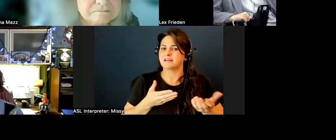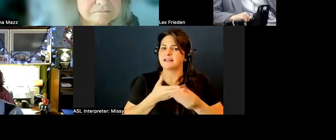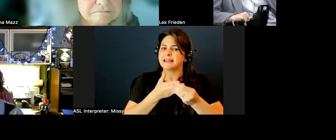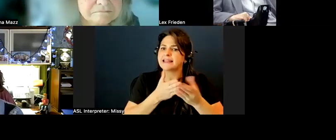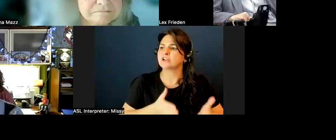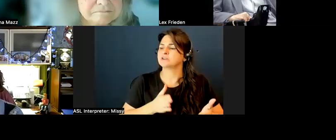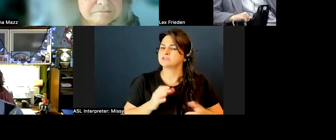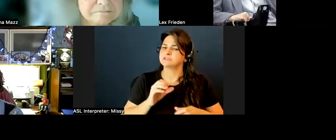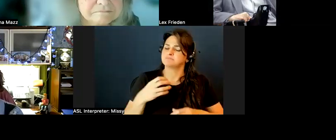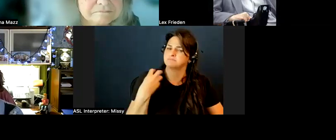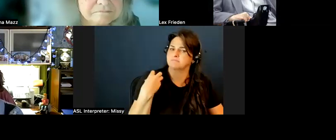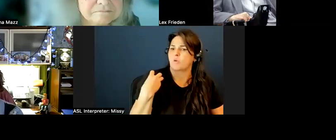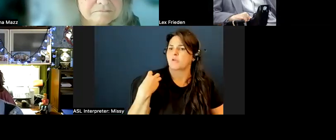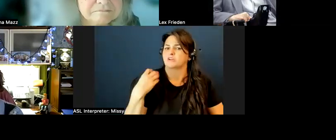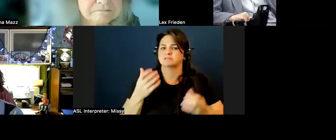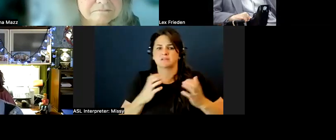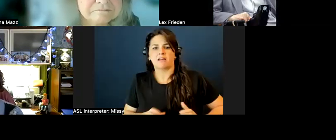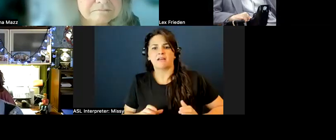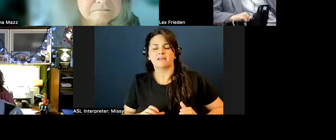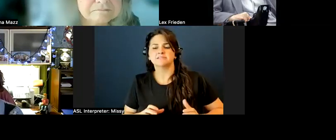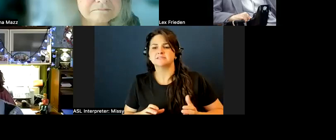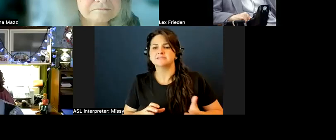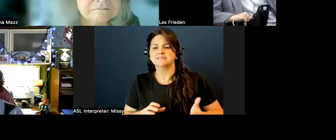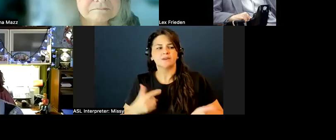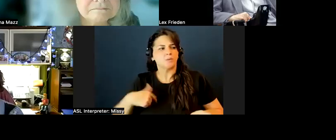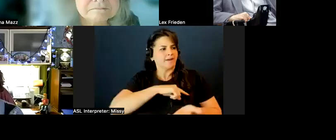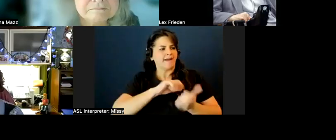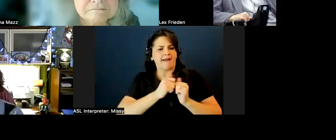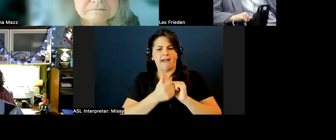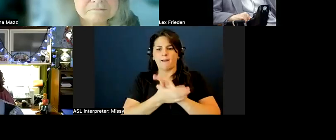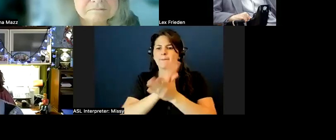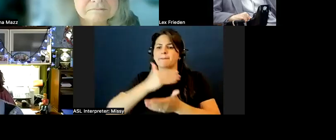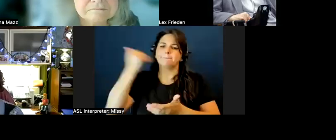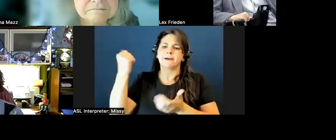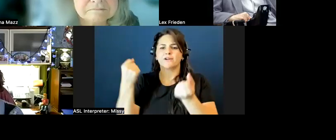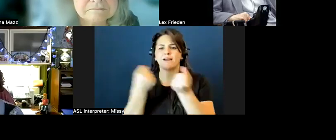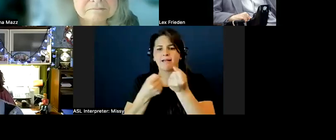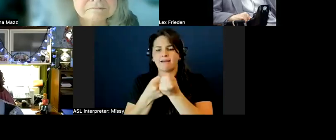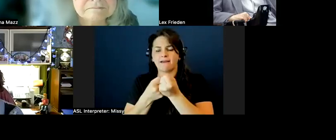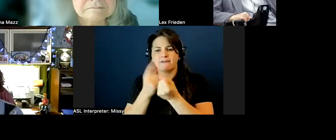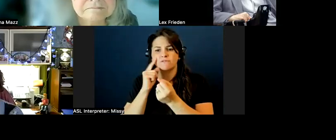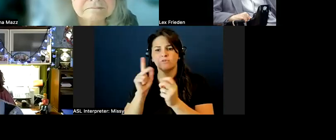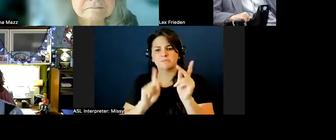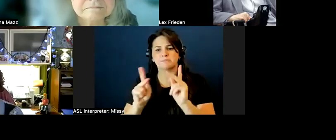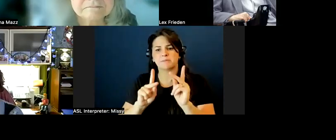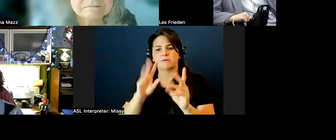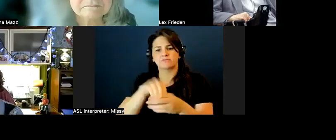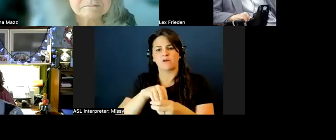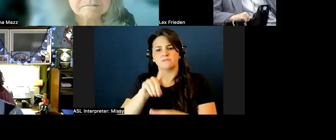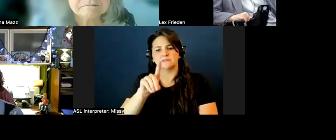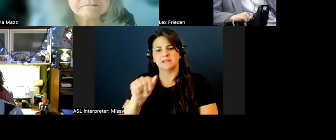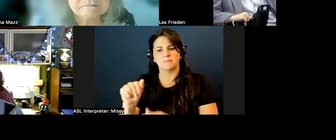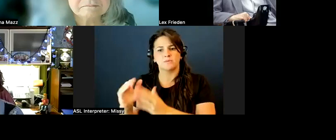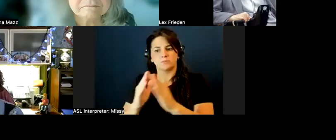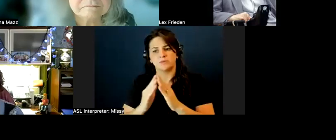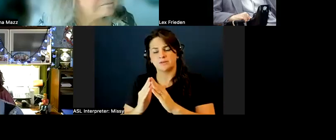employers and clients, as you were mentioning, Lex, become better allies for the disabled community beyond how we